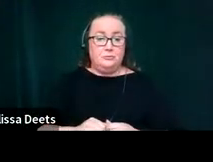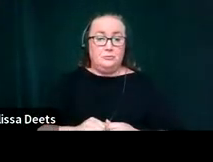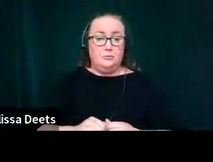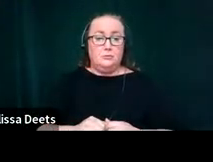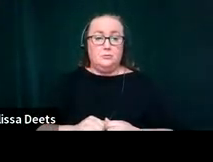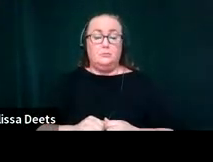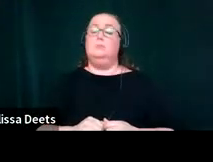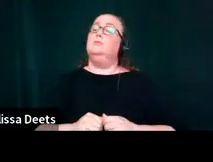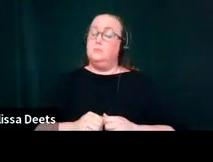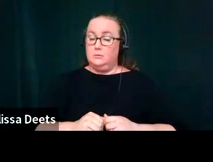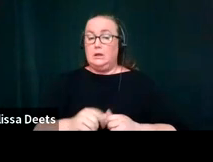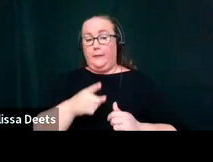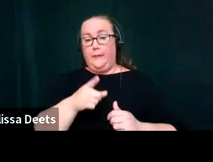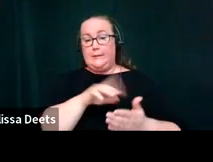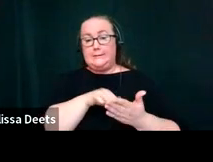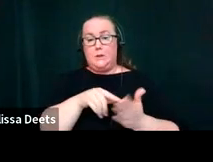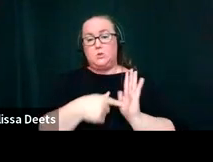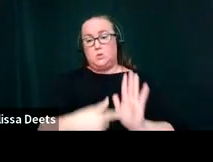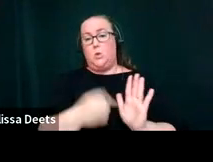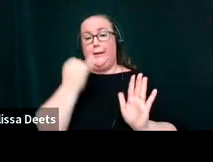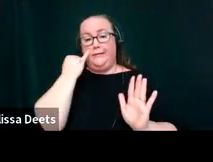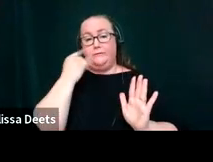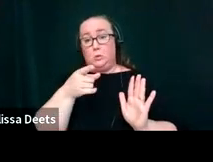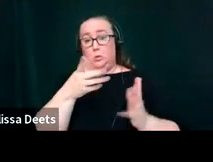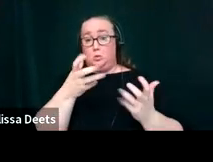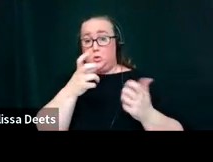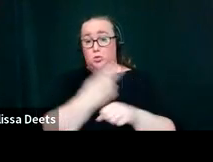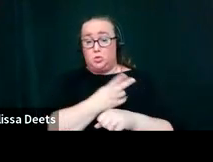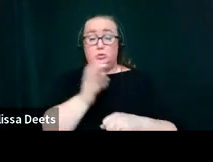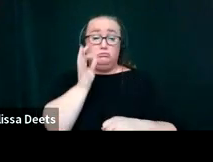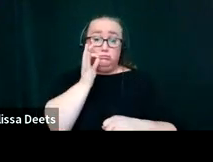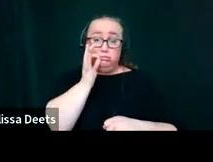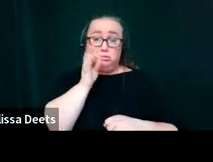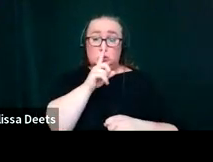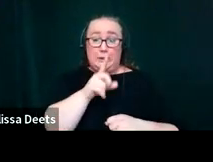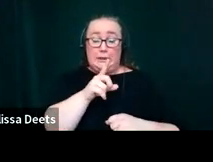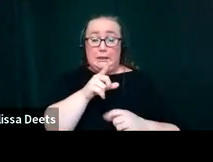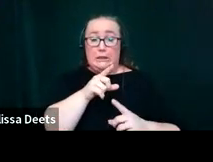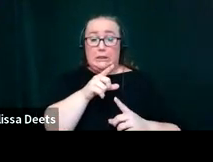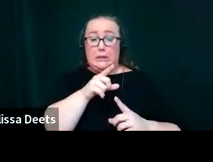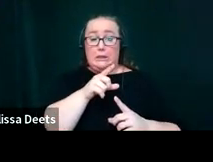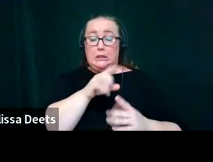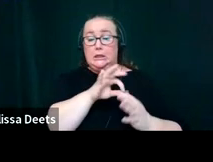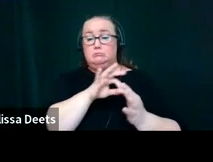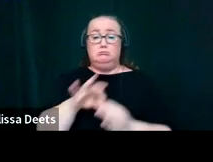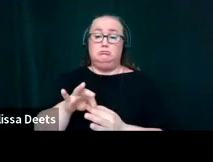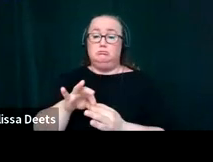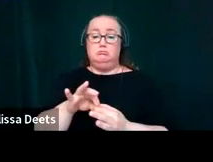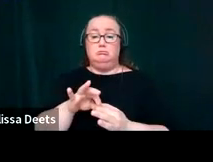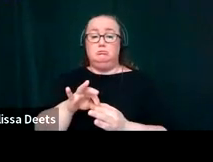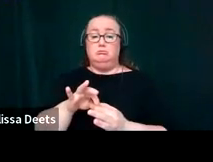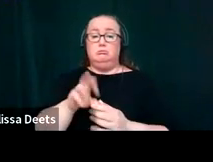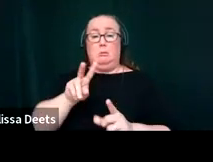of using marijuana for glaucoma was significantly associated with perceptions of its legality